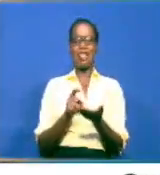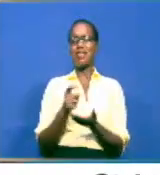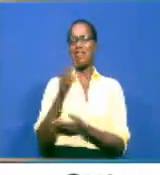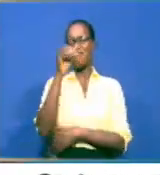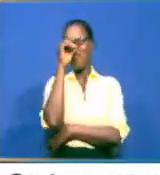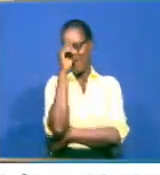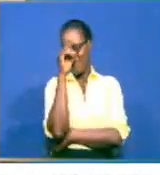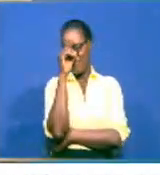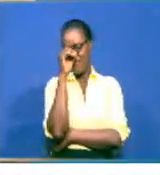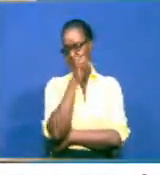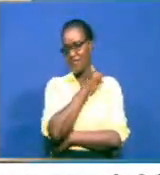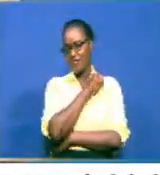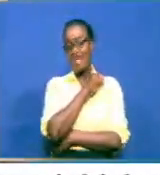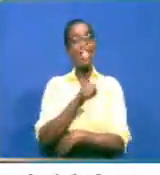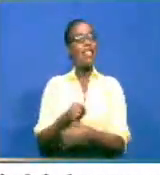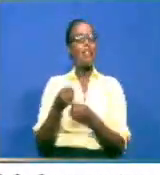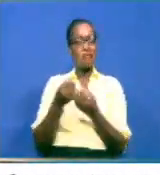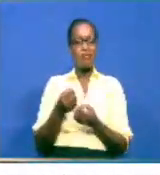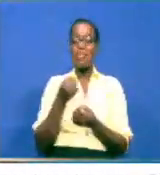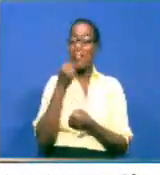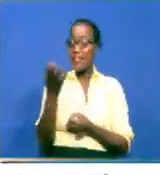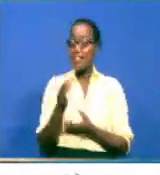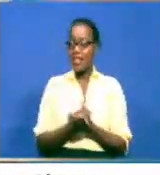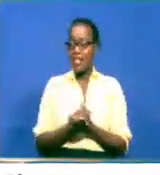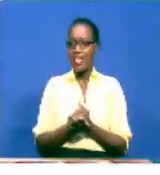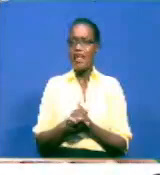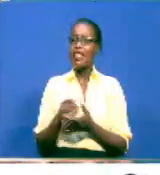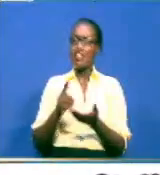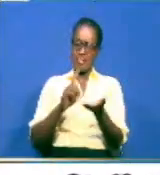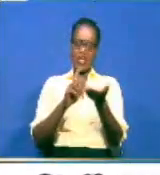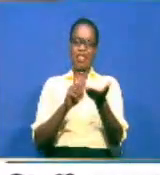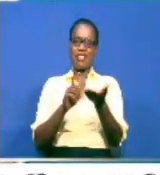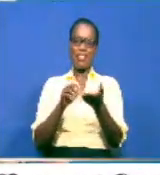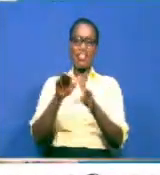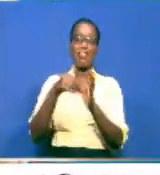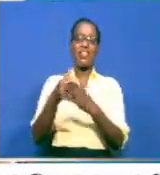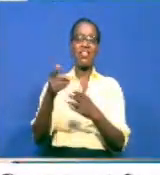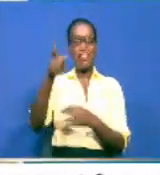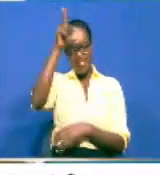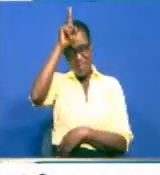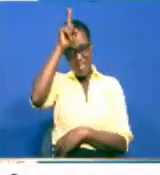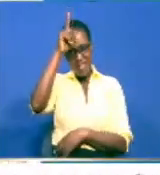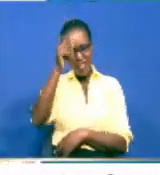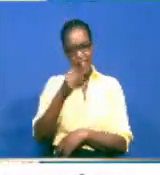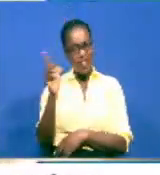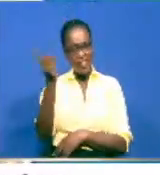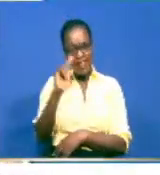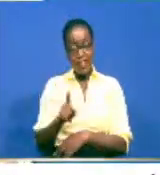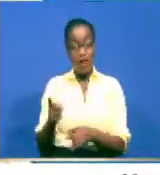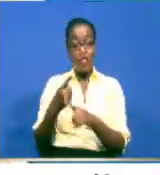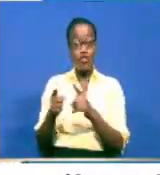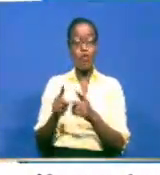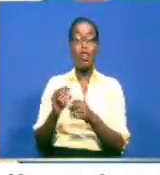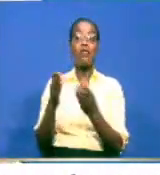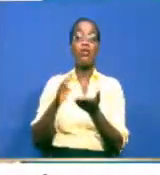And they're not also available. Yes. And even when you talk of sanitizers, they'll not reach the ground. They'll not reach Mashinani. But soap can easily reach.